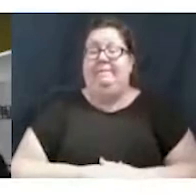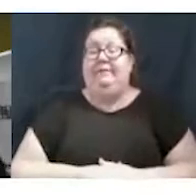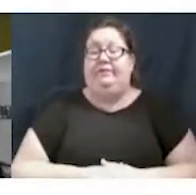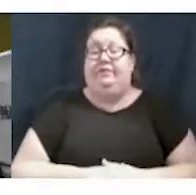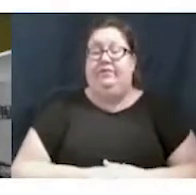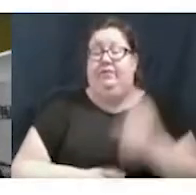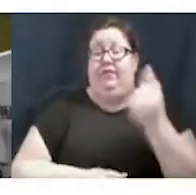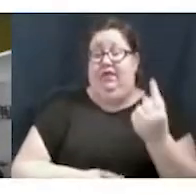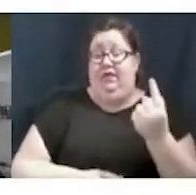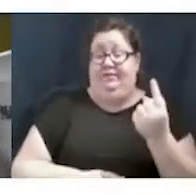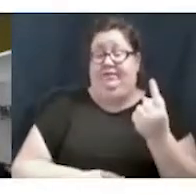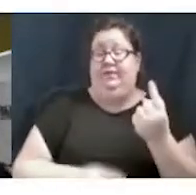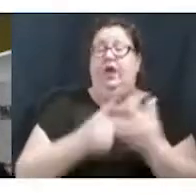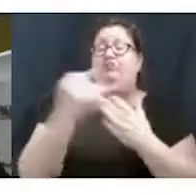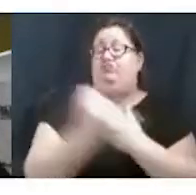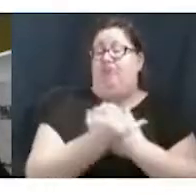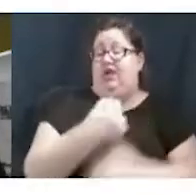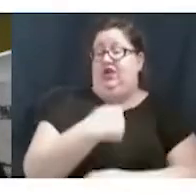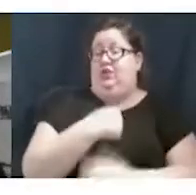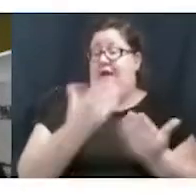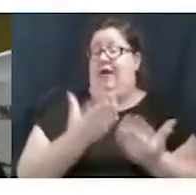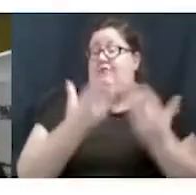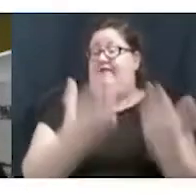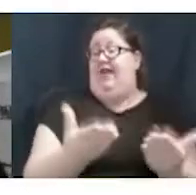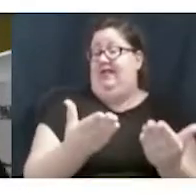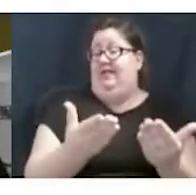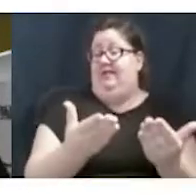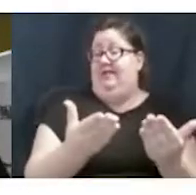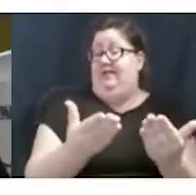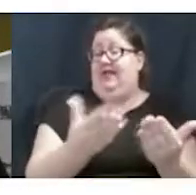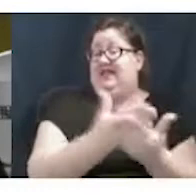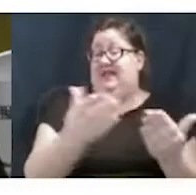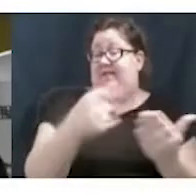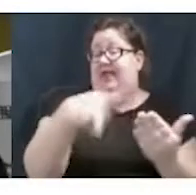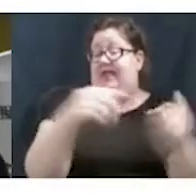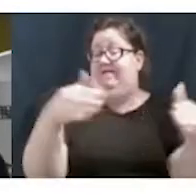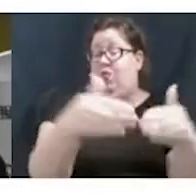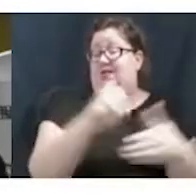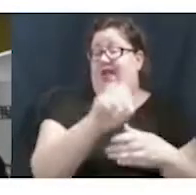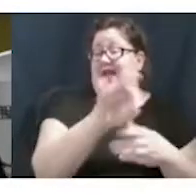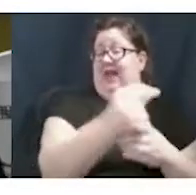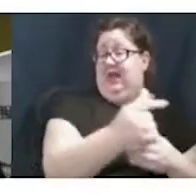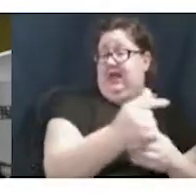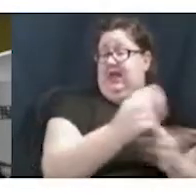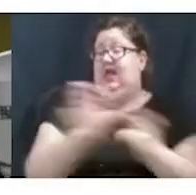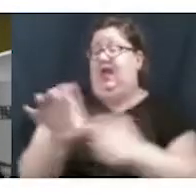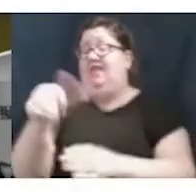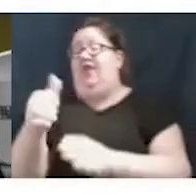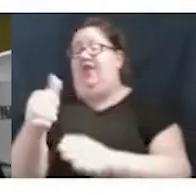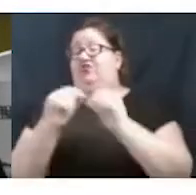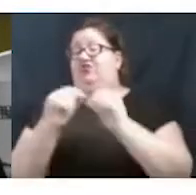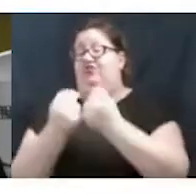One is projects where I'm providing them something and their focus is editing, and the other ones are team created where